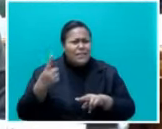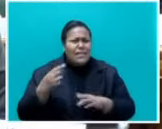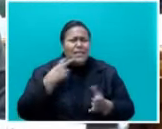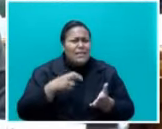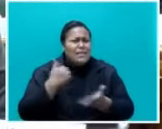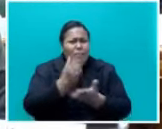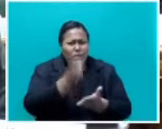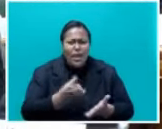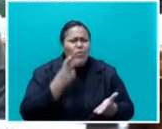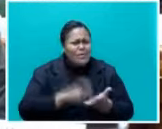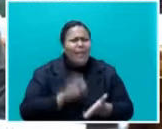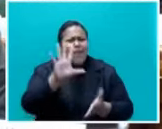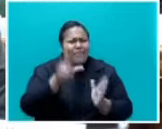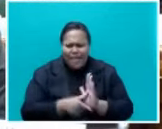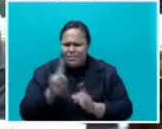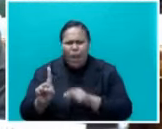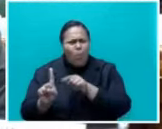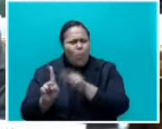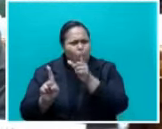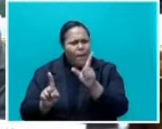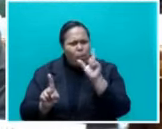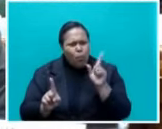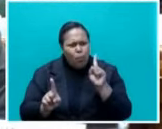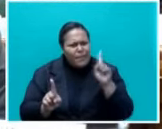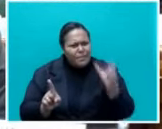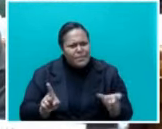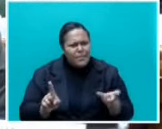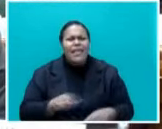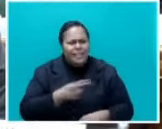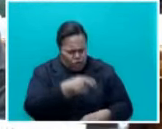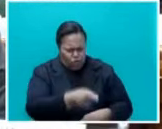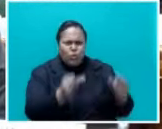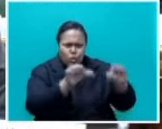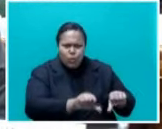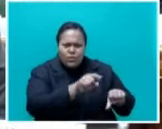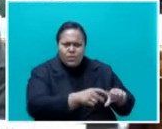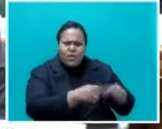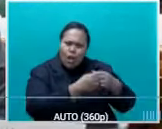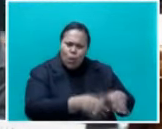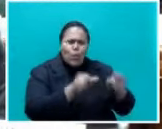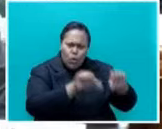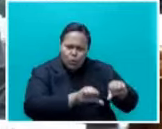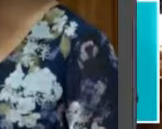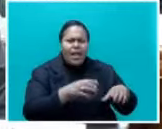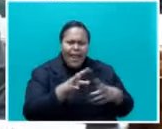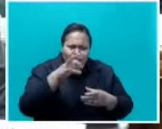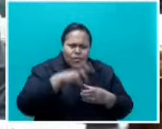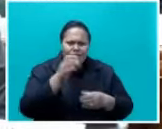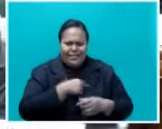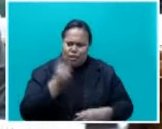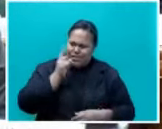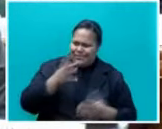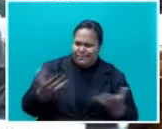each? And then you lose the elections by 500 votes. You'll come complaining, you'll say, oh, this voter list has got no